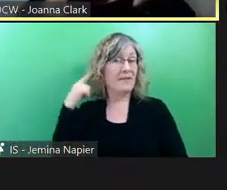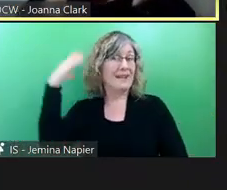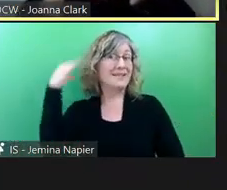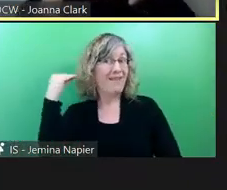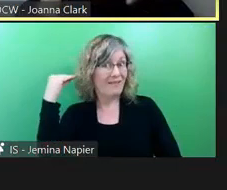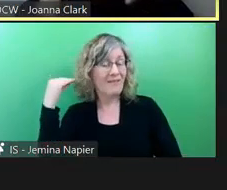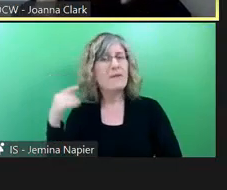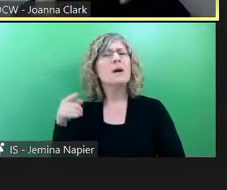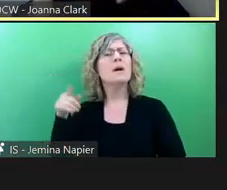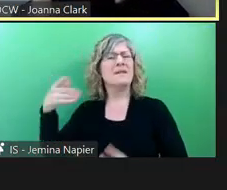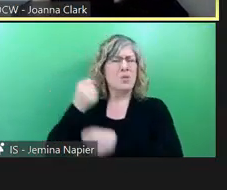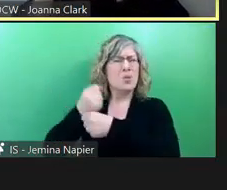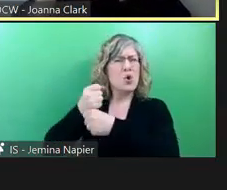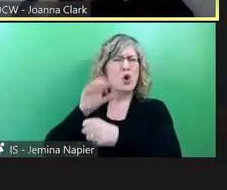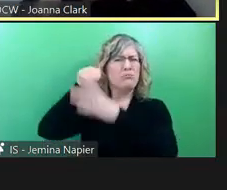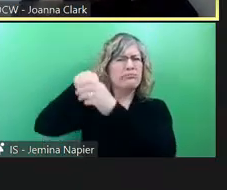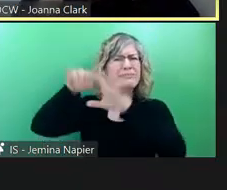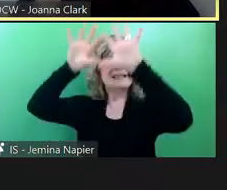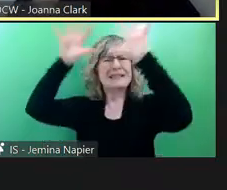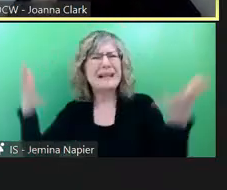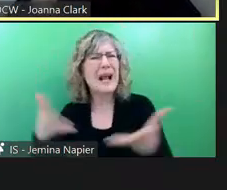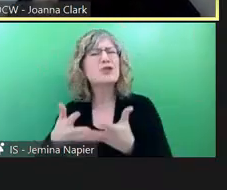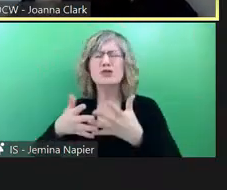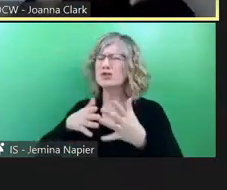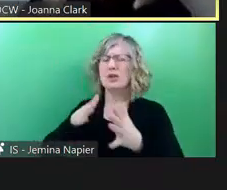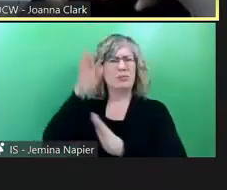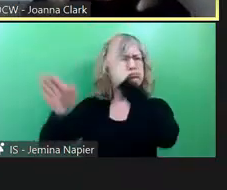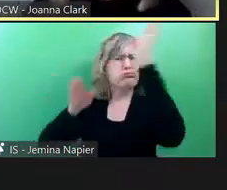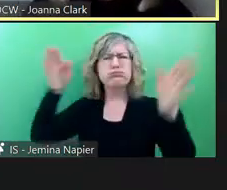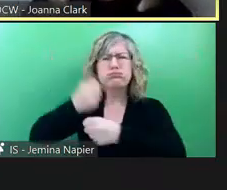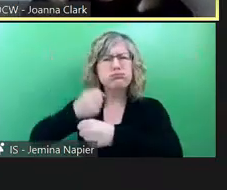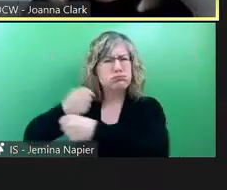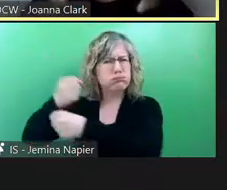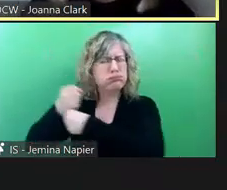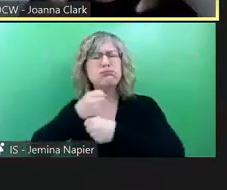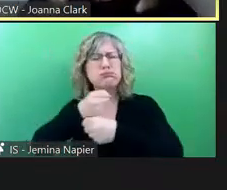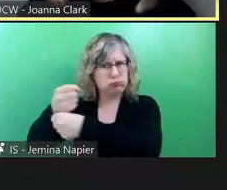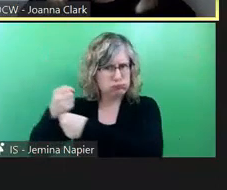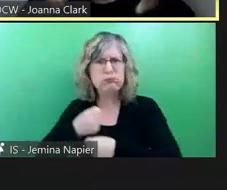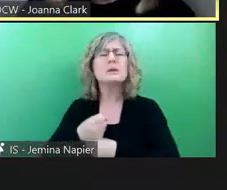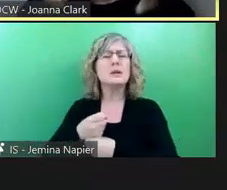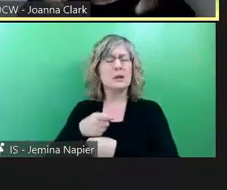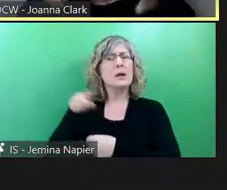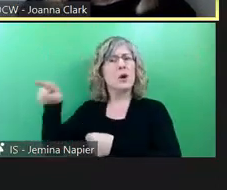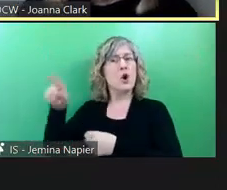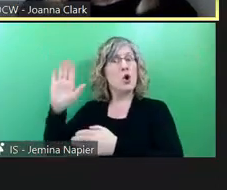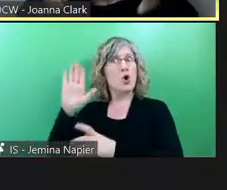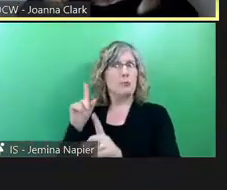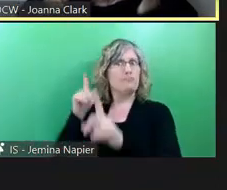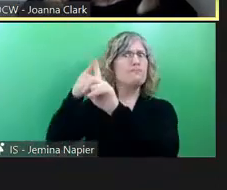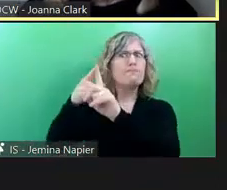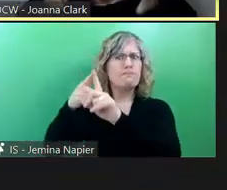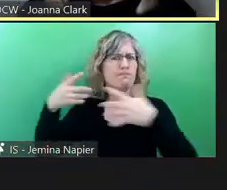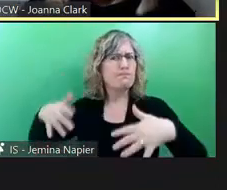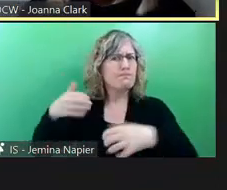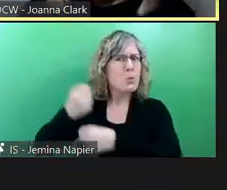development. She's particularly worked on improving access for disabled children and adults to